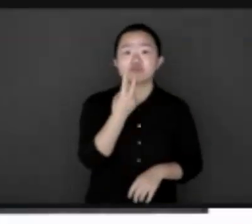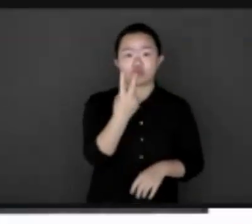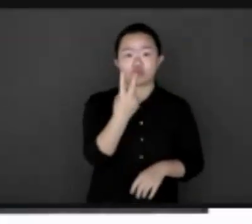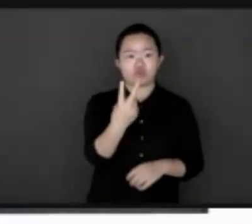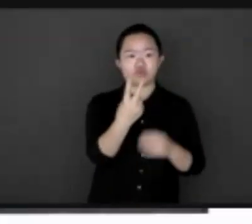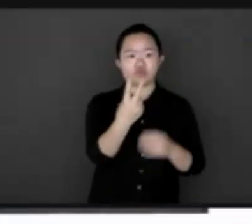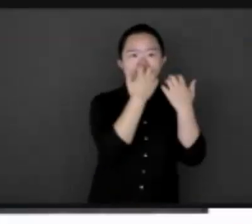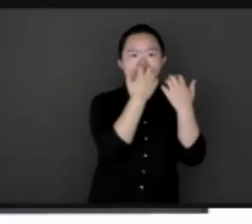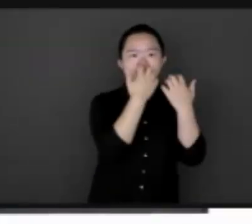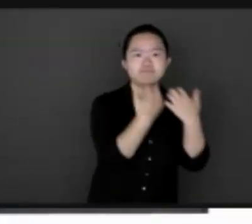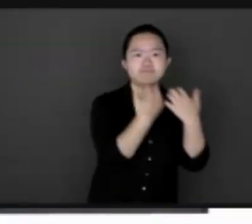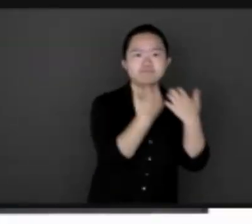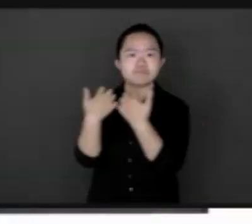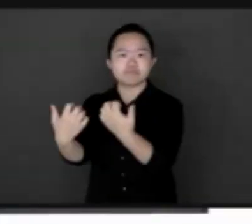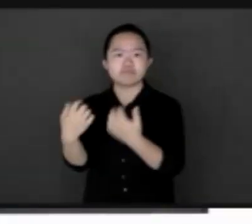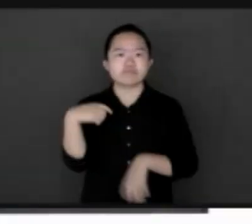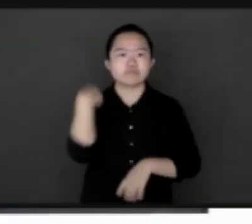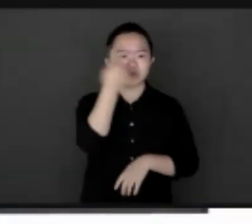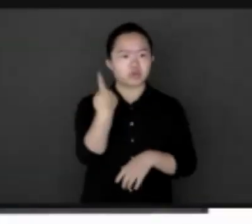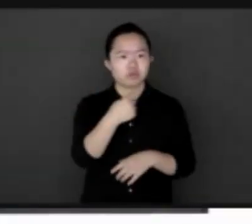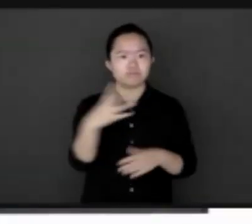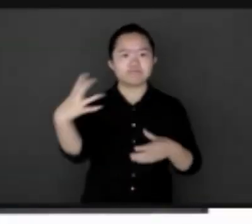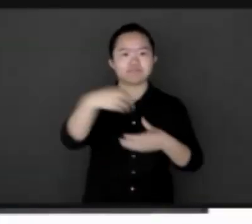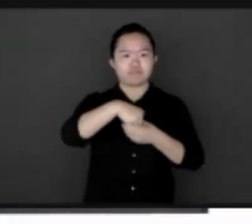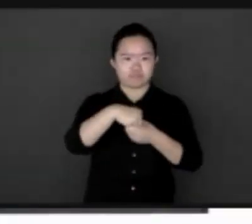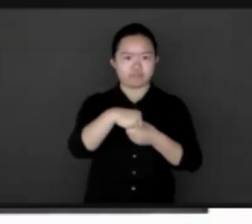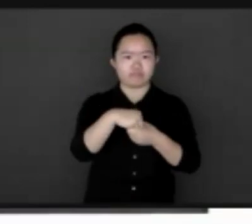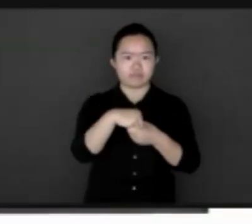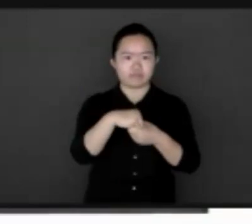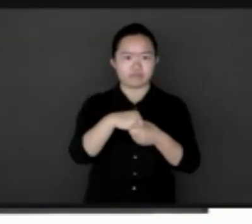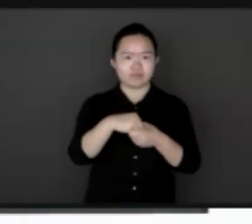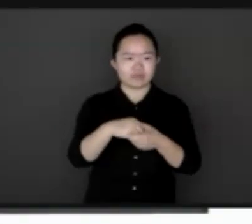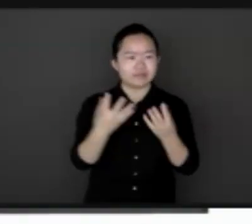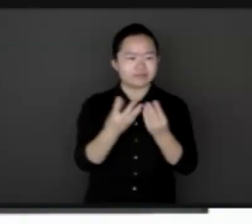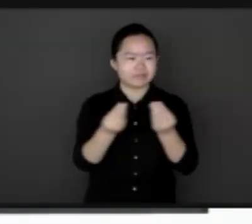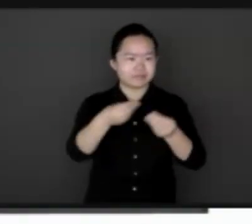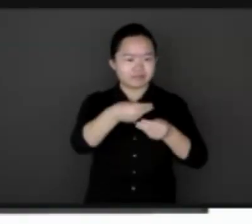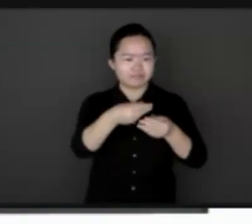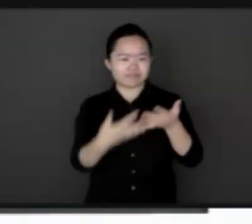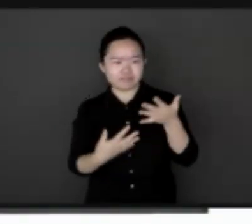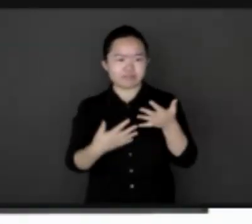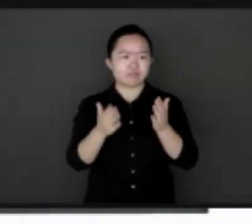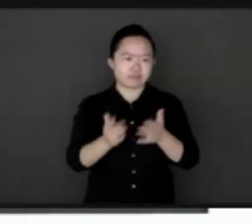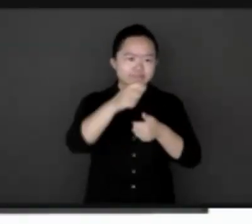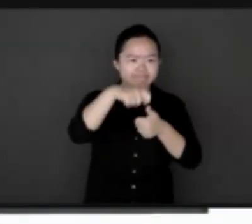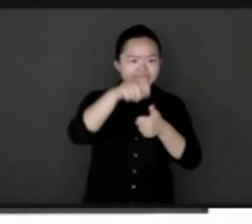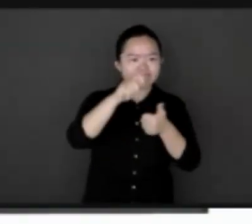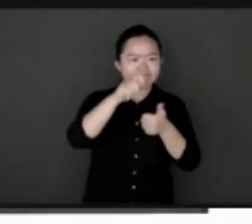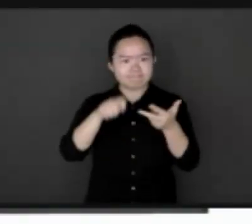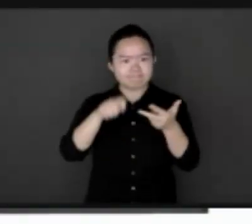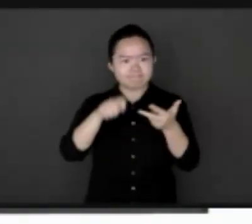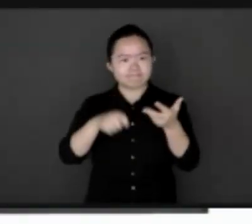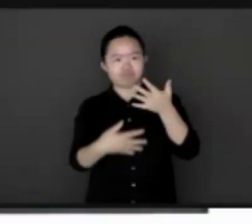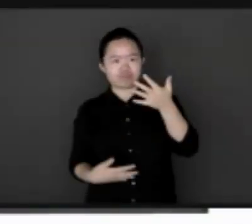sure that they understand where they may encounter problems. There's no reason to try to reach this service because it's